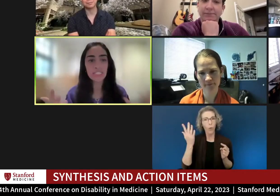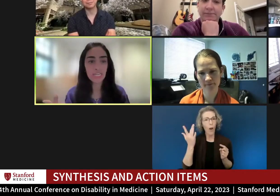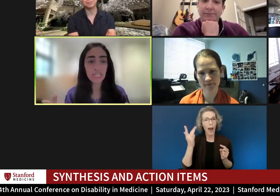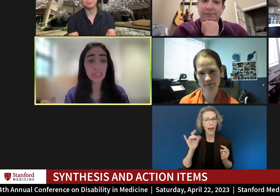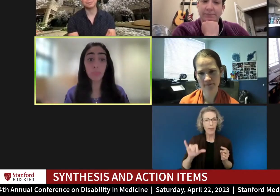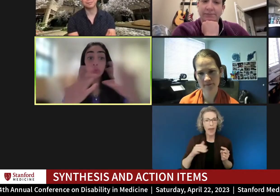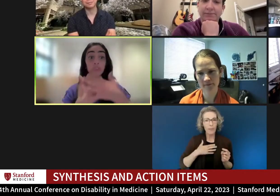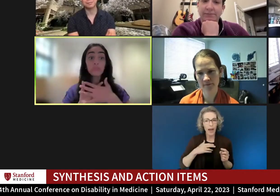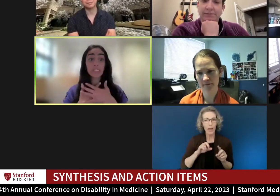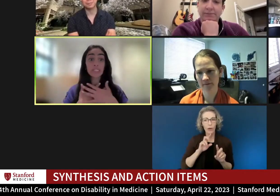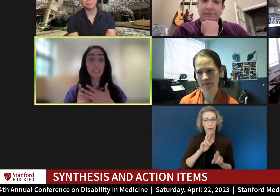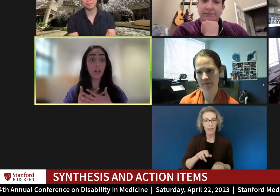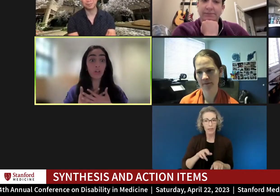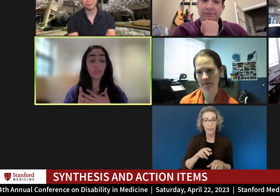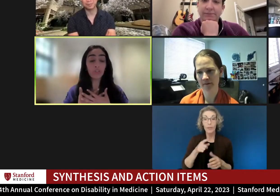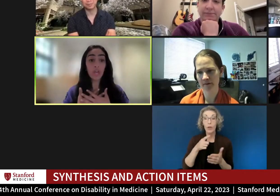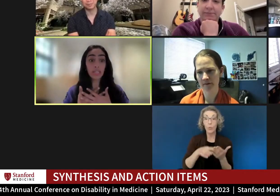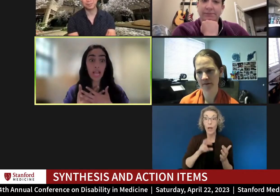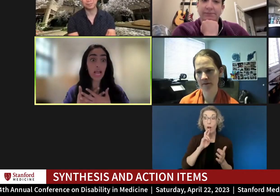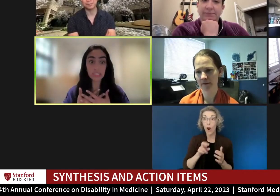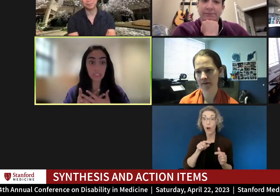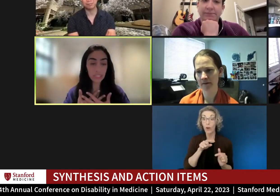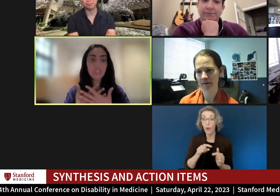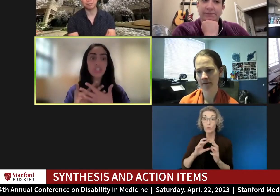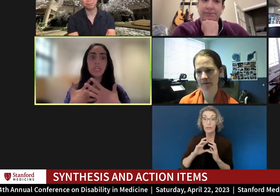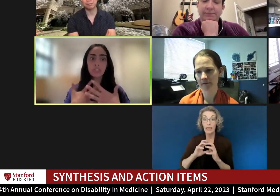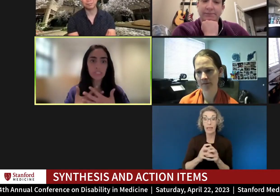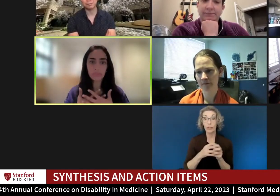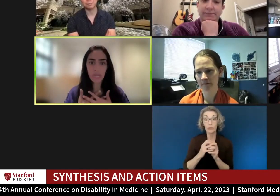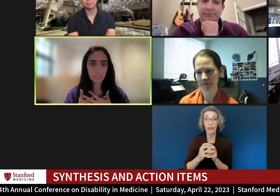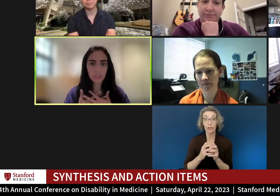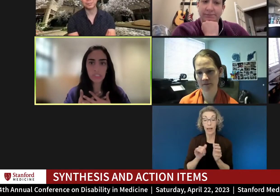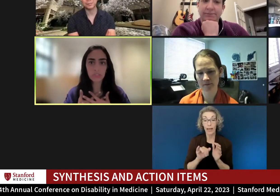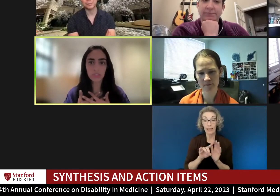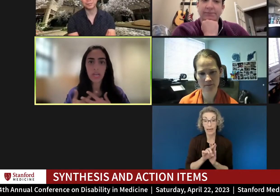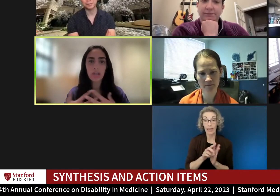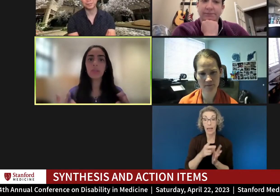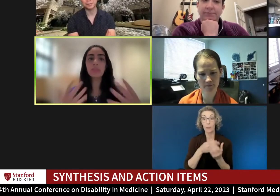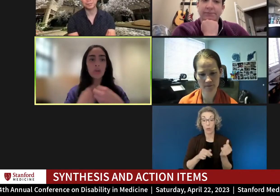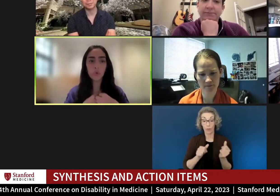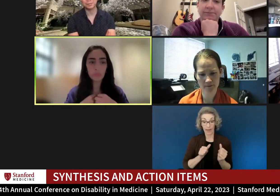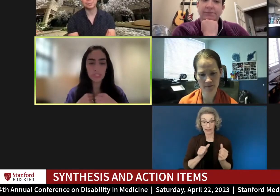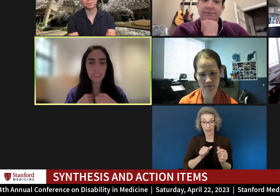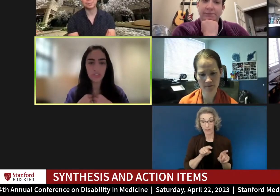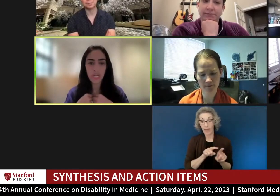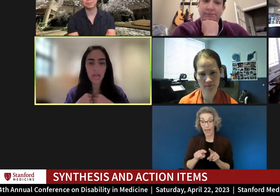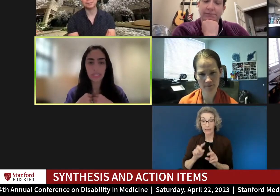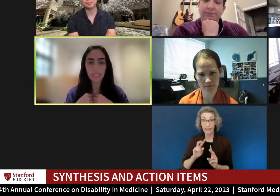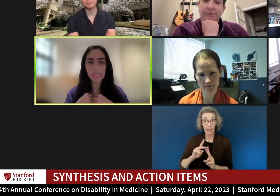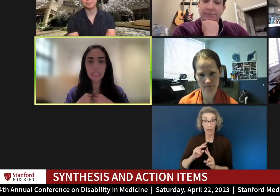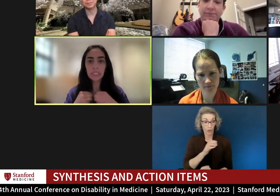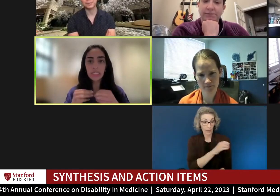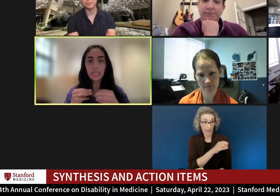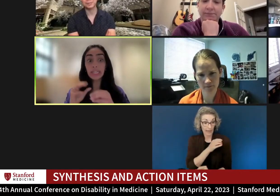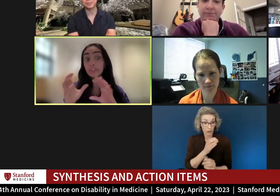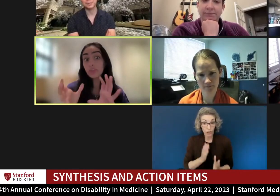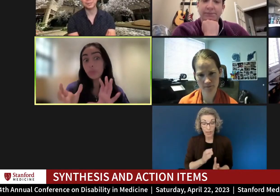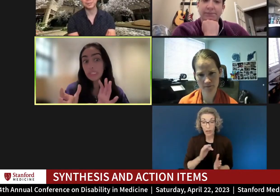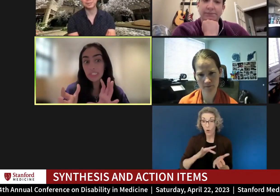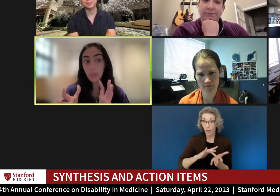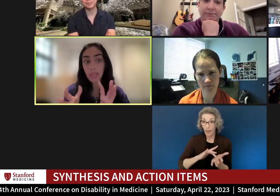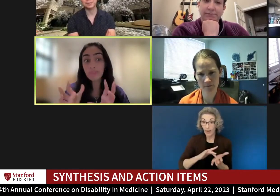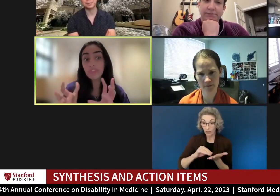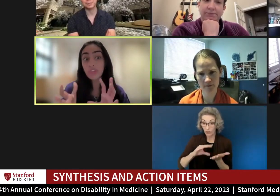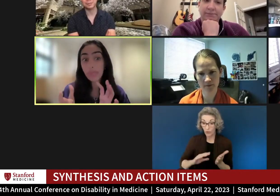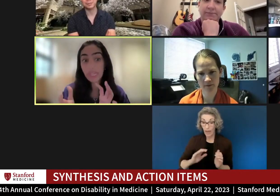intersecting identities, both of myself, like as a clinician or as a medical student? How can my own positionality